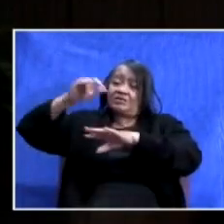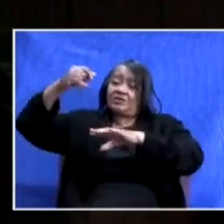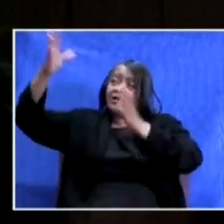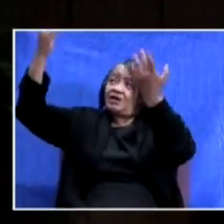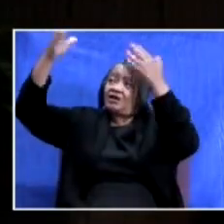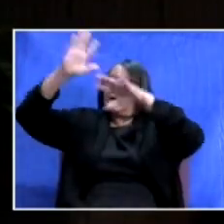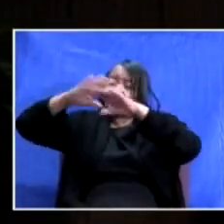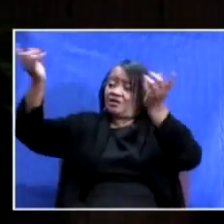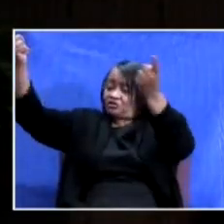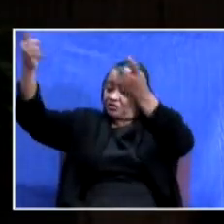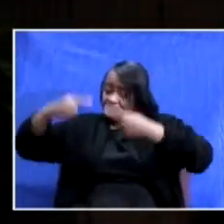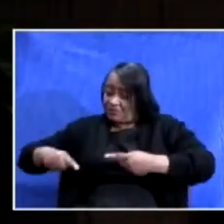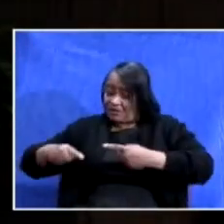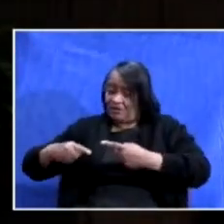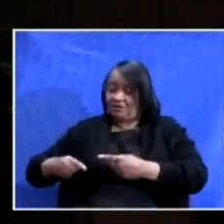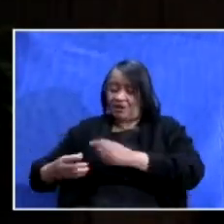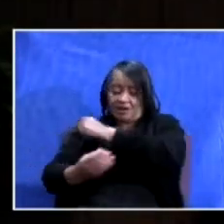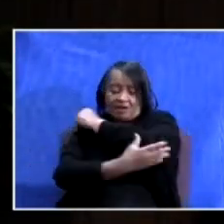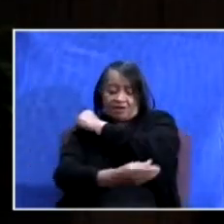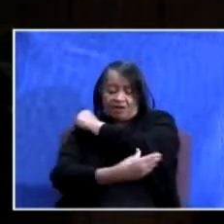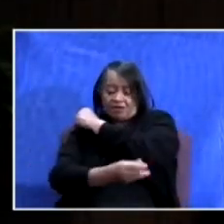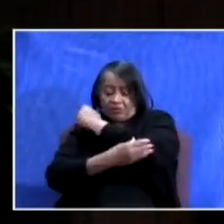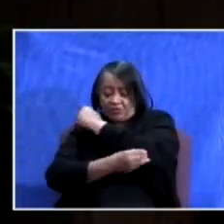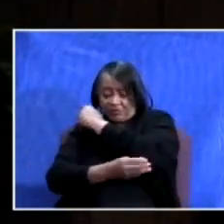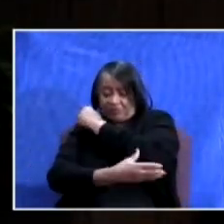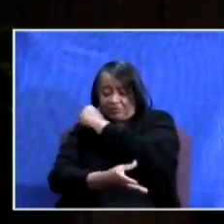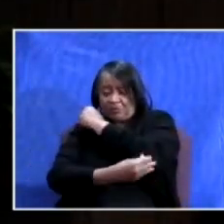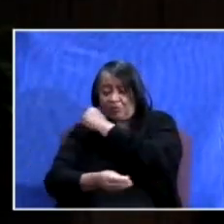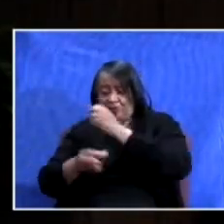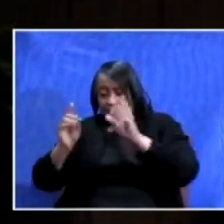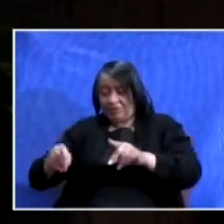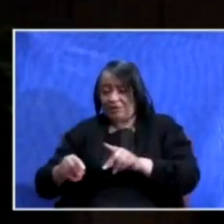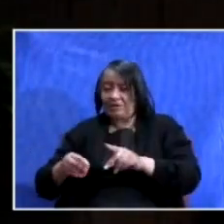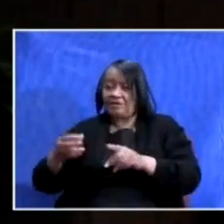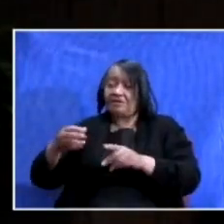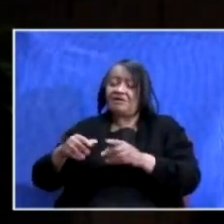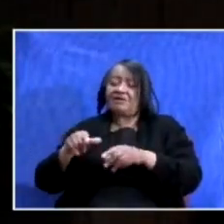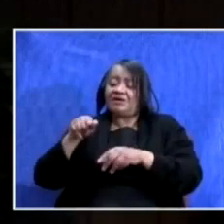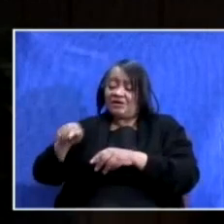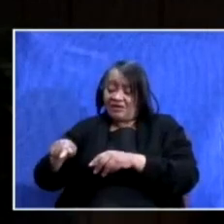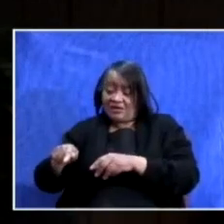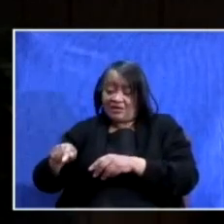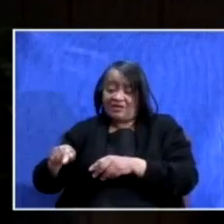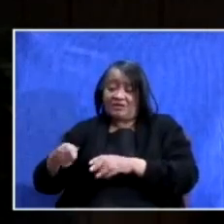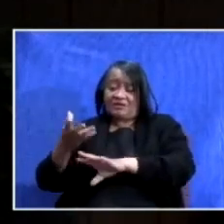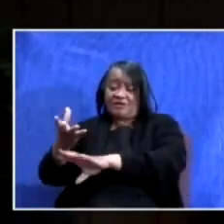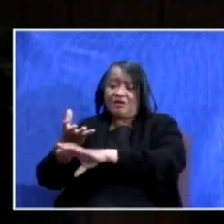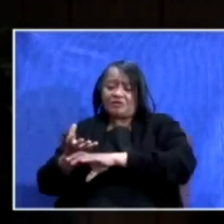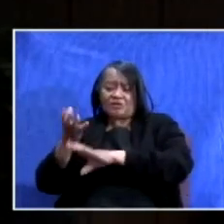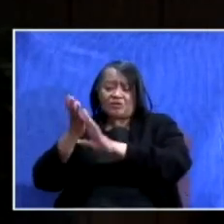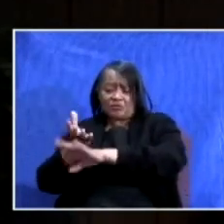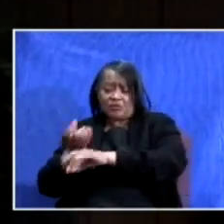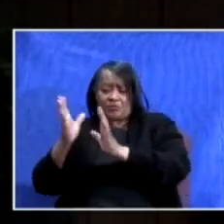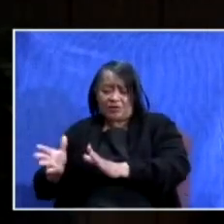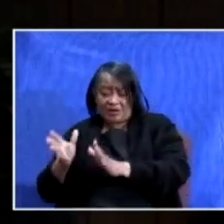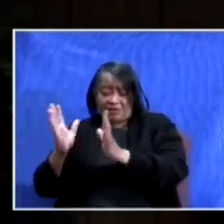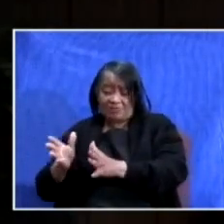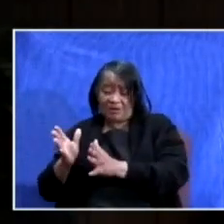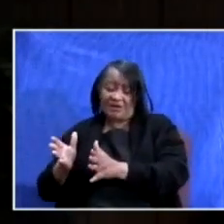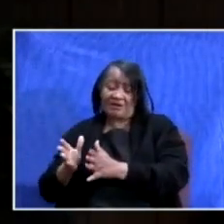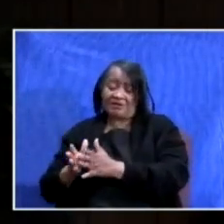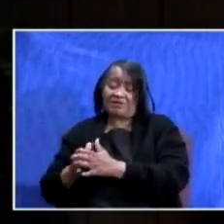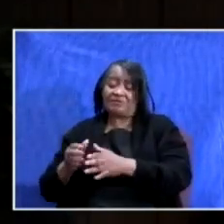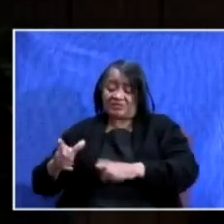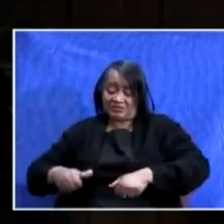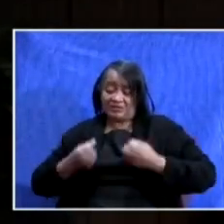what probably happened was he was living on the streets anyway. He was begging for the crumbs that fell from the rich